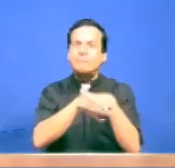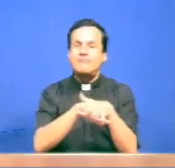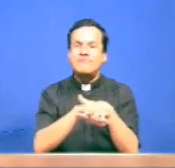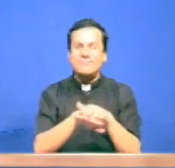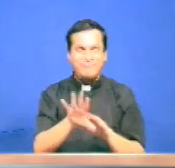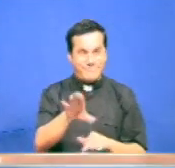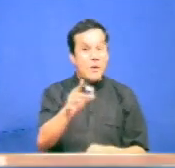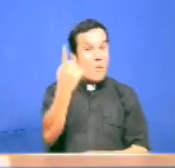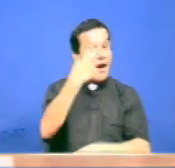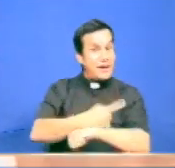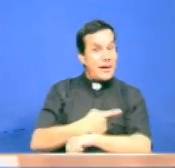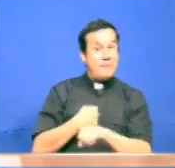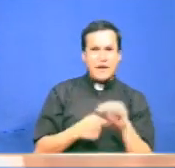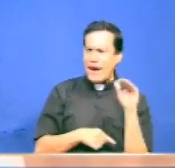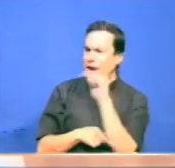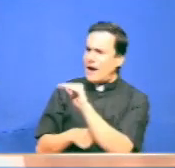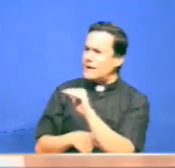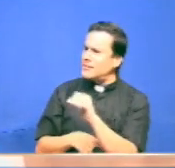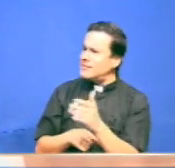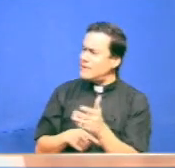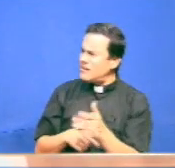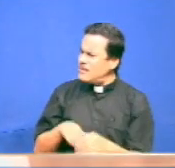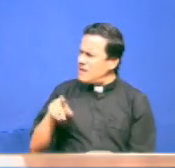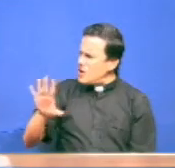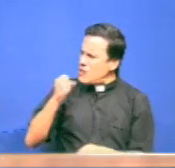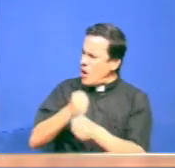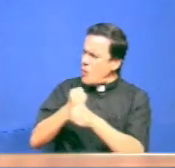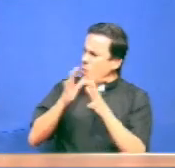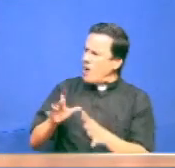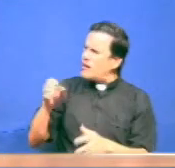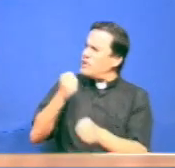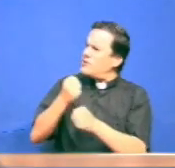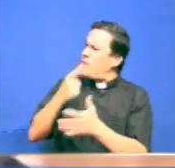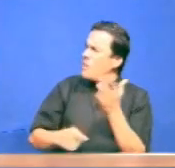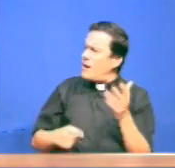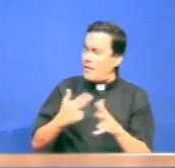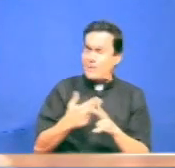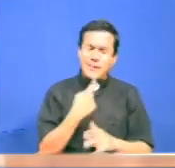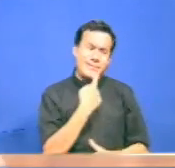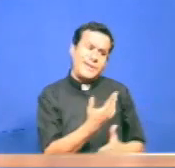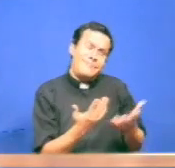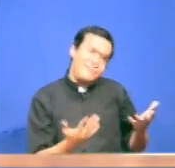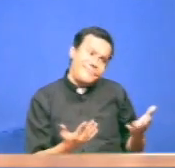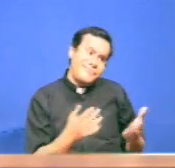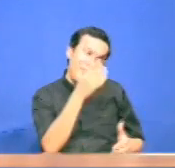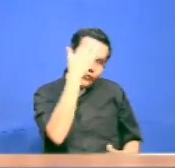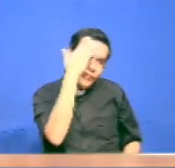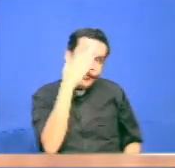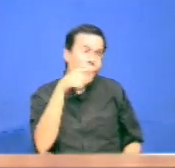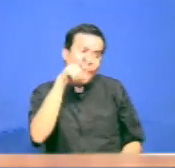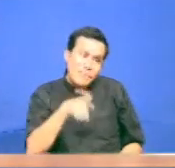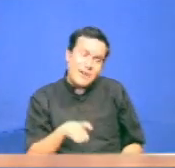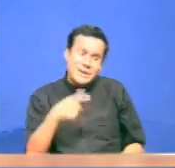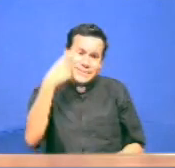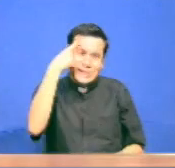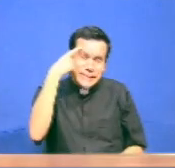are you going to do with your workers now? And he told me, you know what, my dear? We have to think concretely